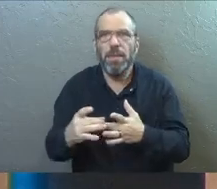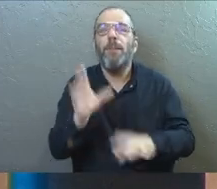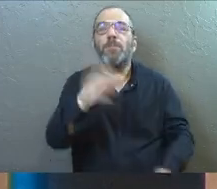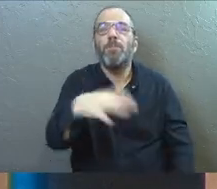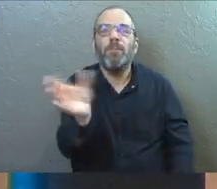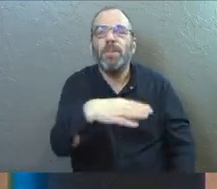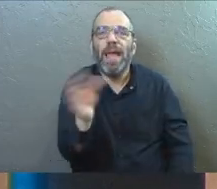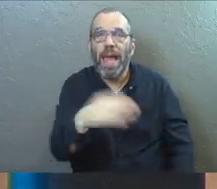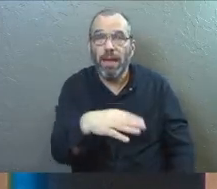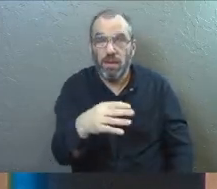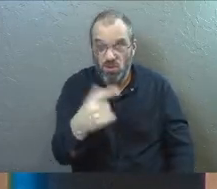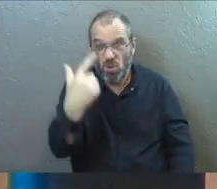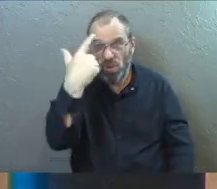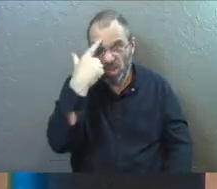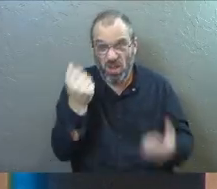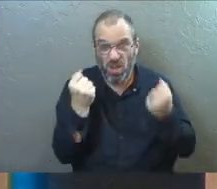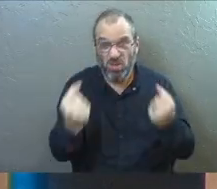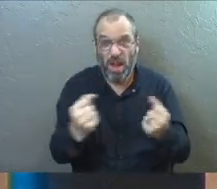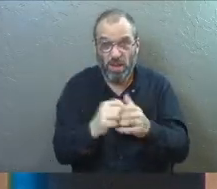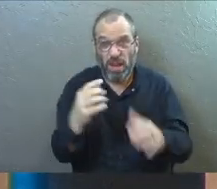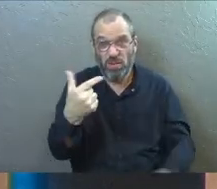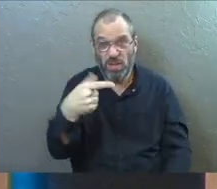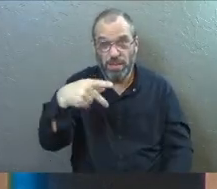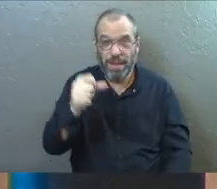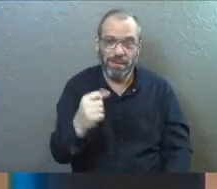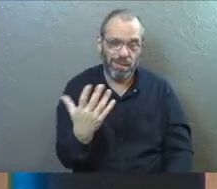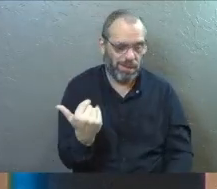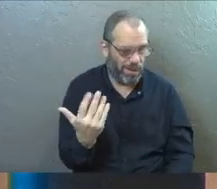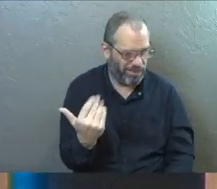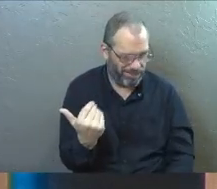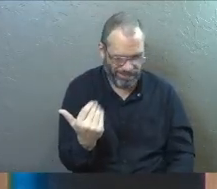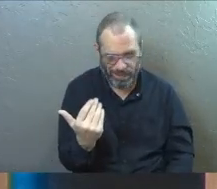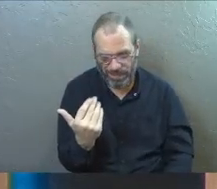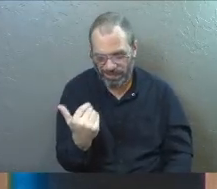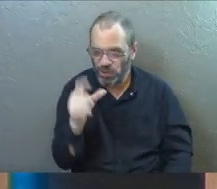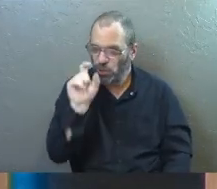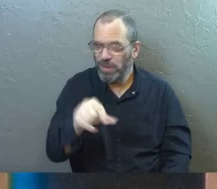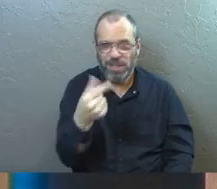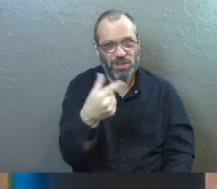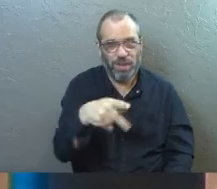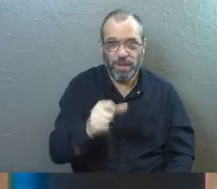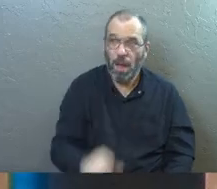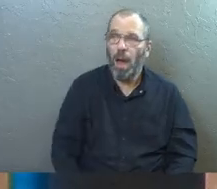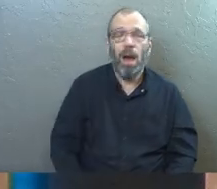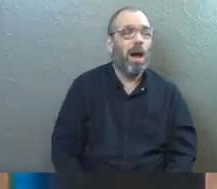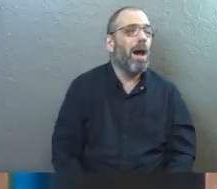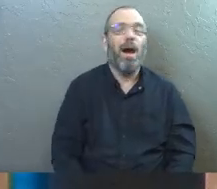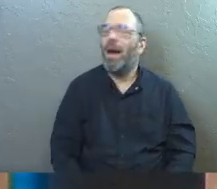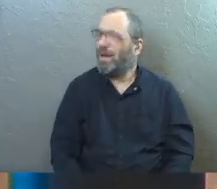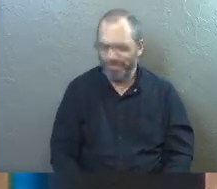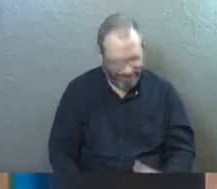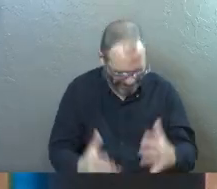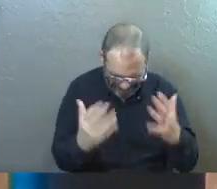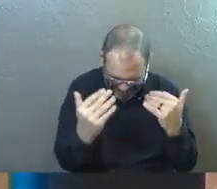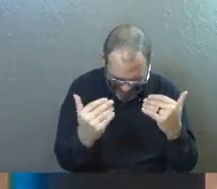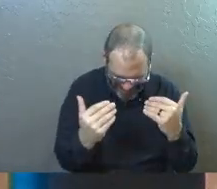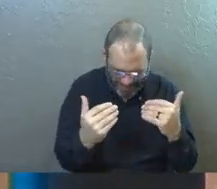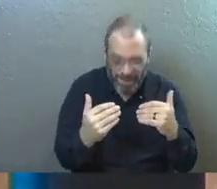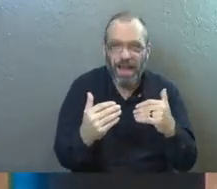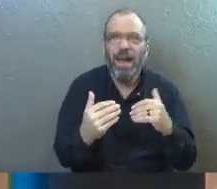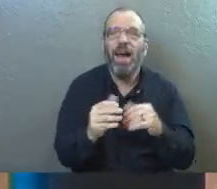How many of y'all are people who like to think you can drive without a GPS? Be honest. Come on. No, hey, come on. Next